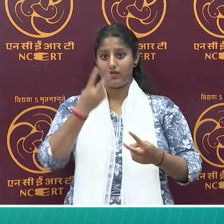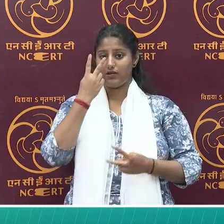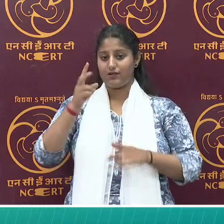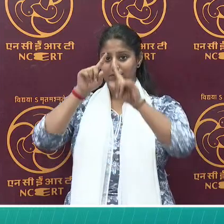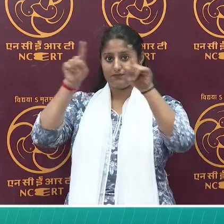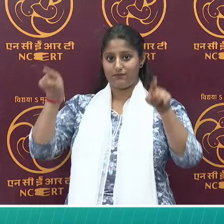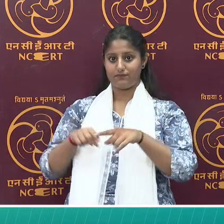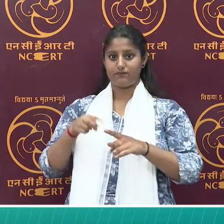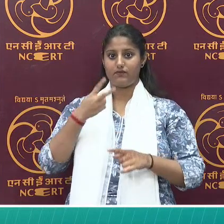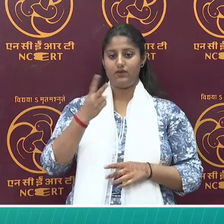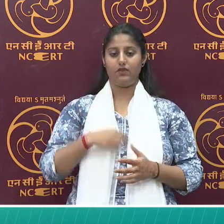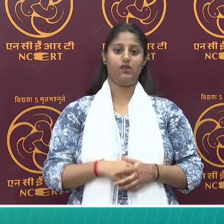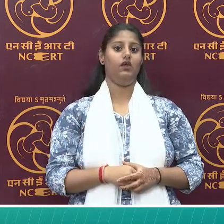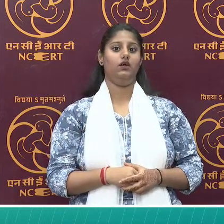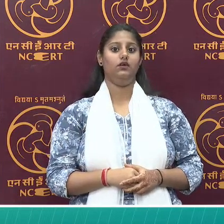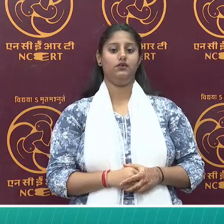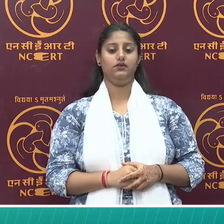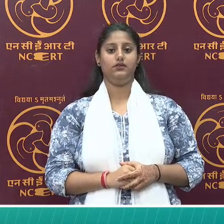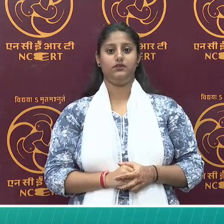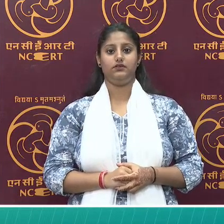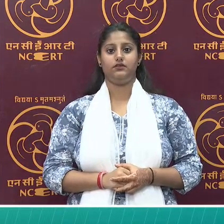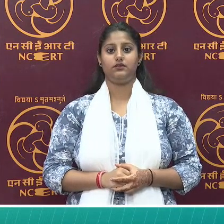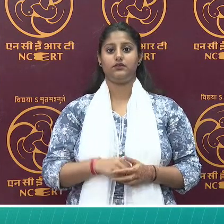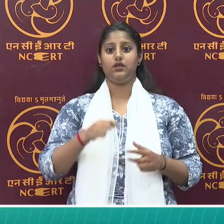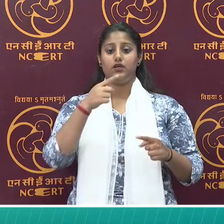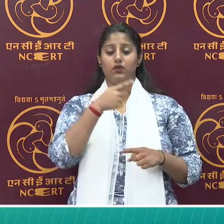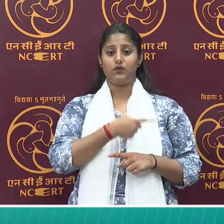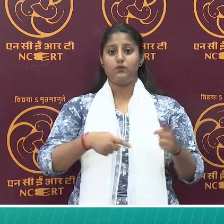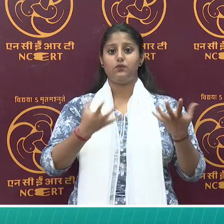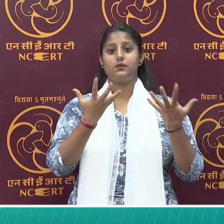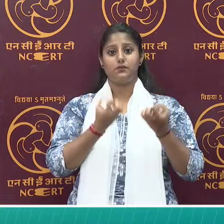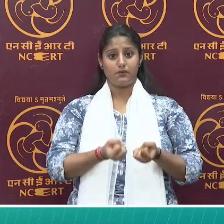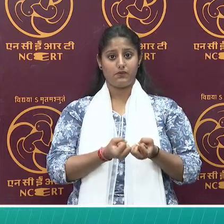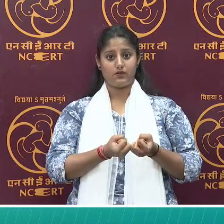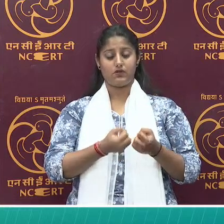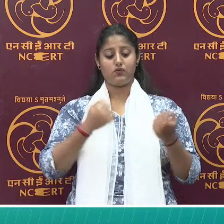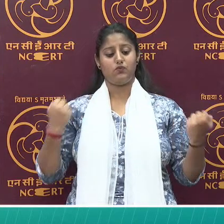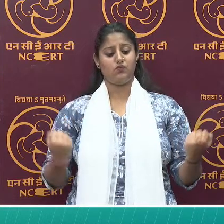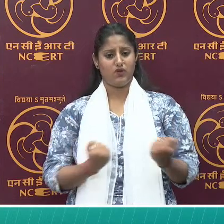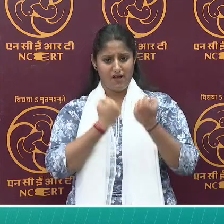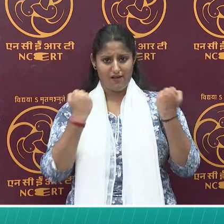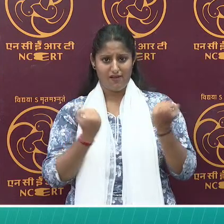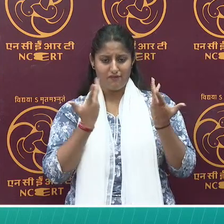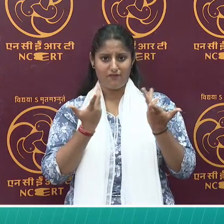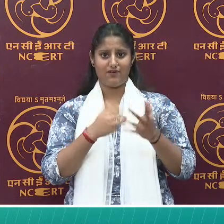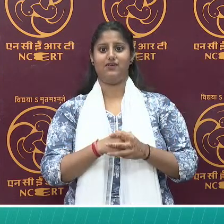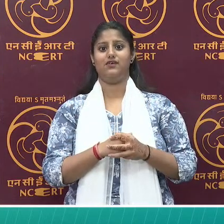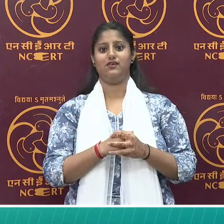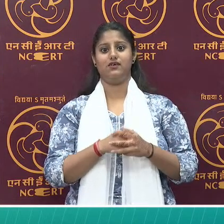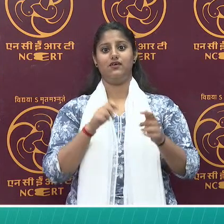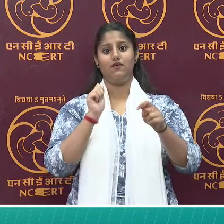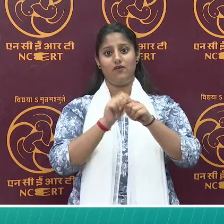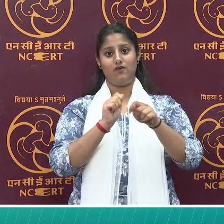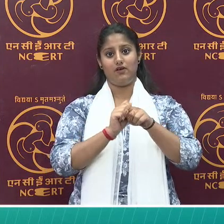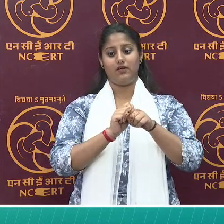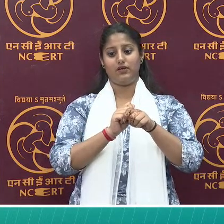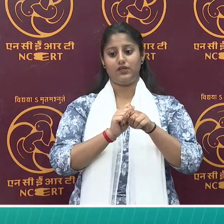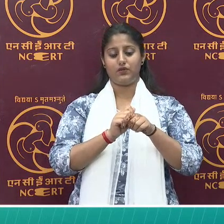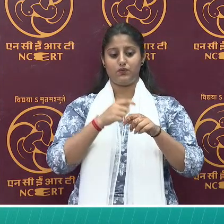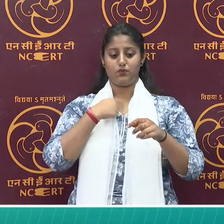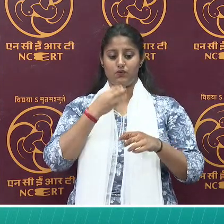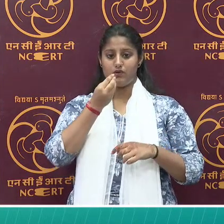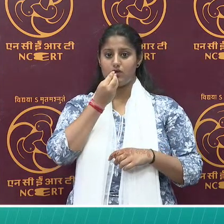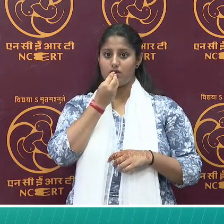you get the results. You need to really work hard a lot to get